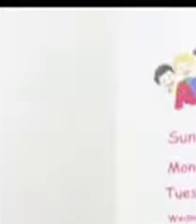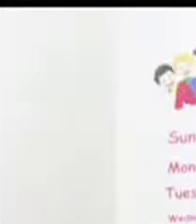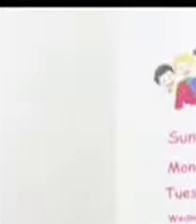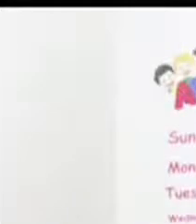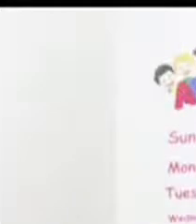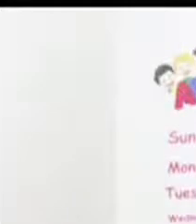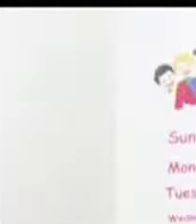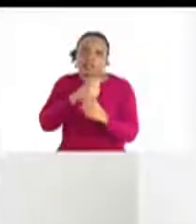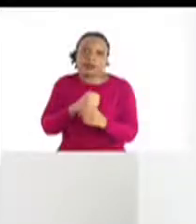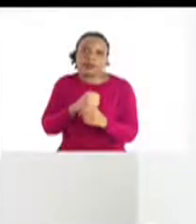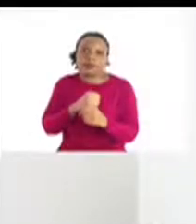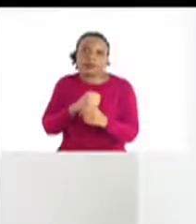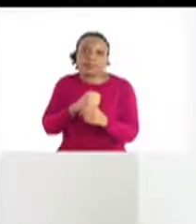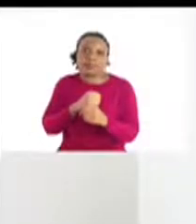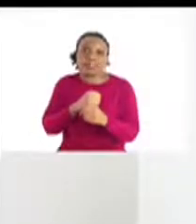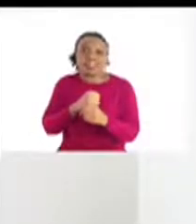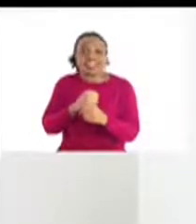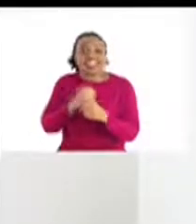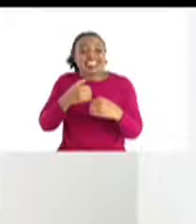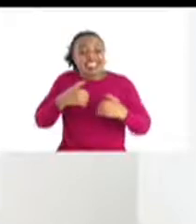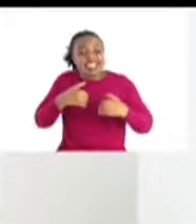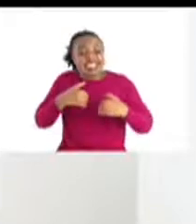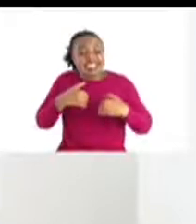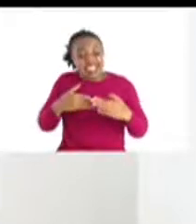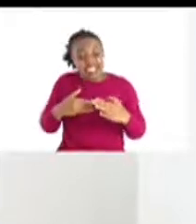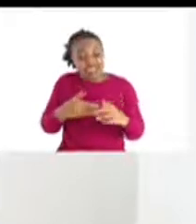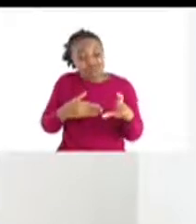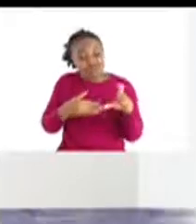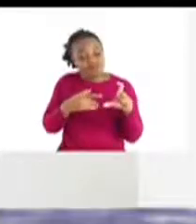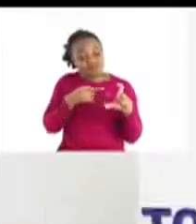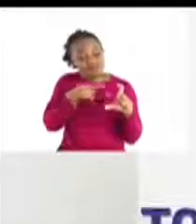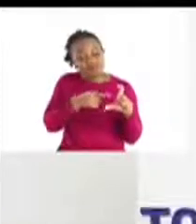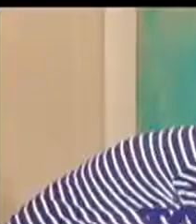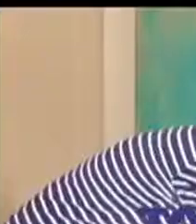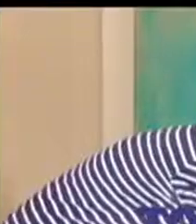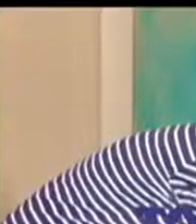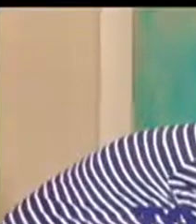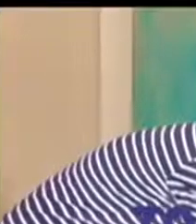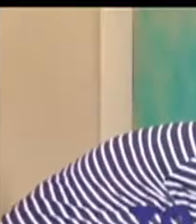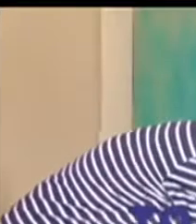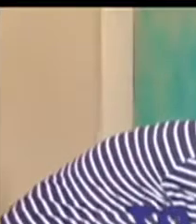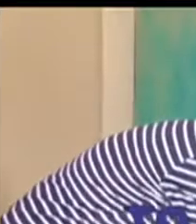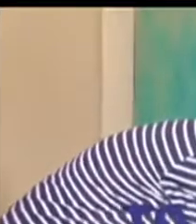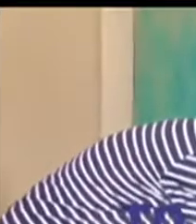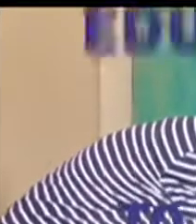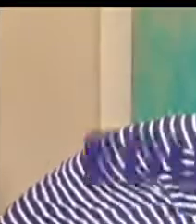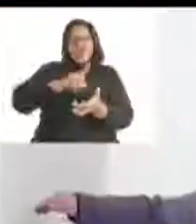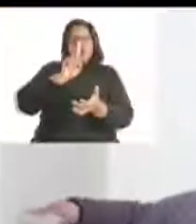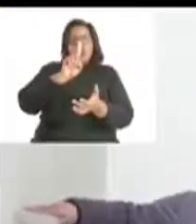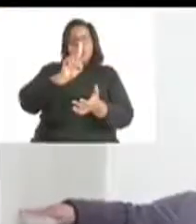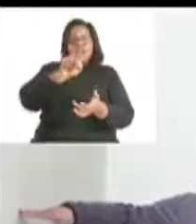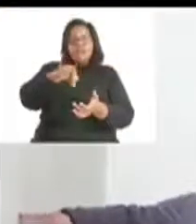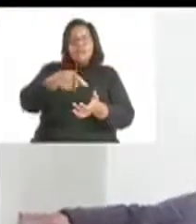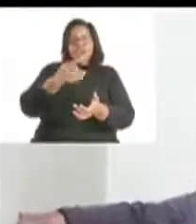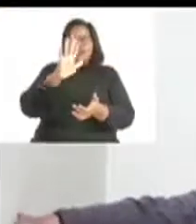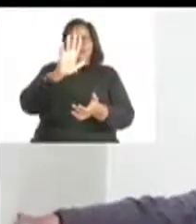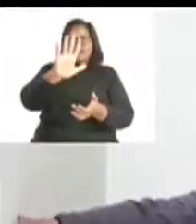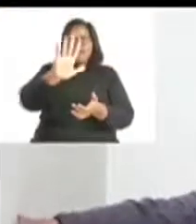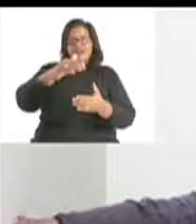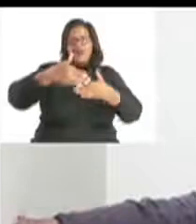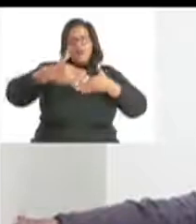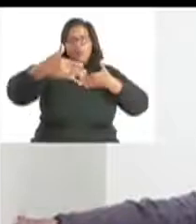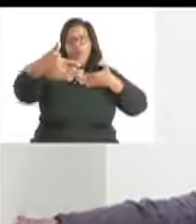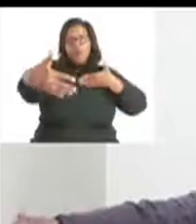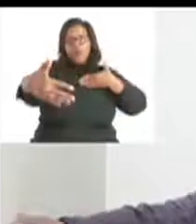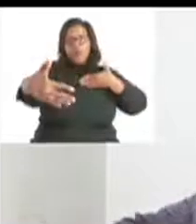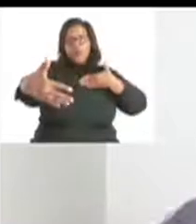Dear teachers, we know all the hard work you put in every day to make sure our kids get the best education possible.